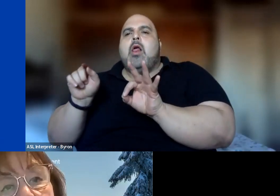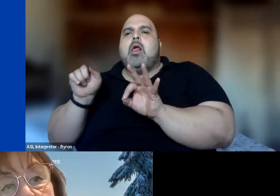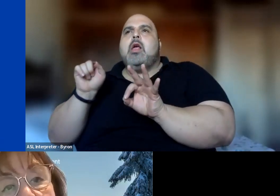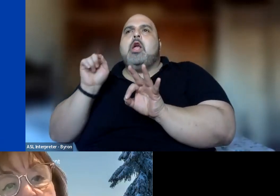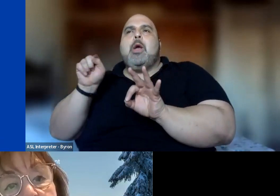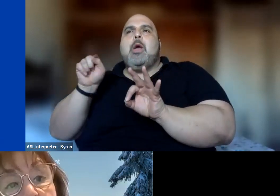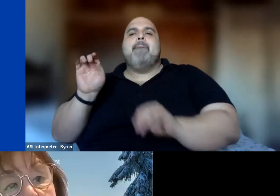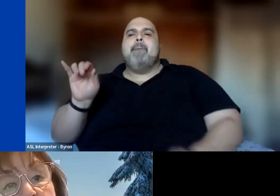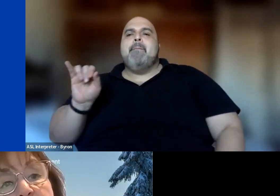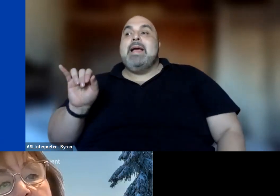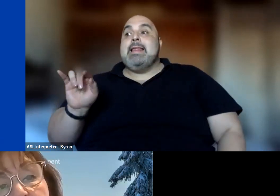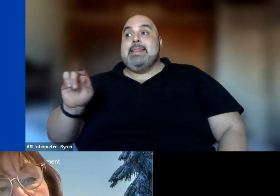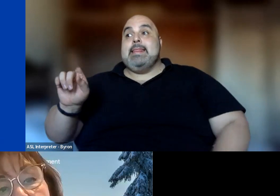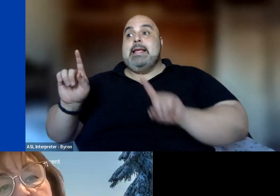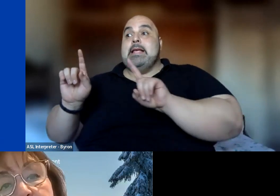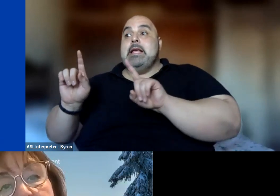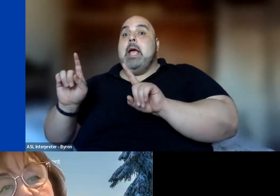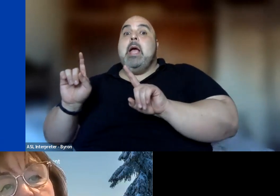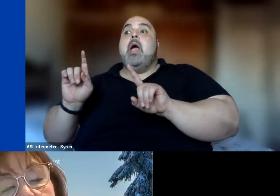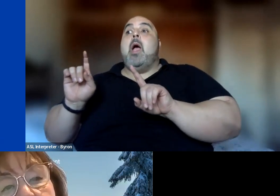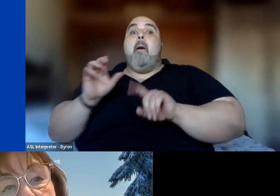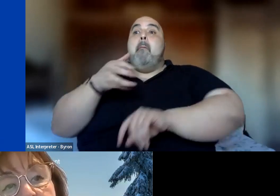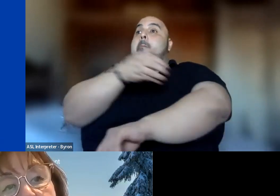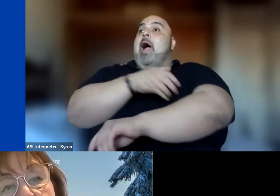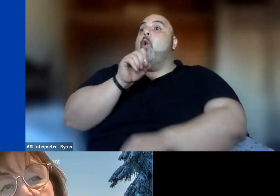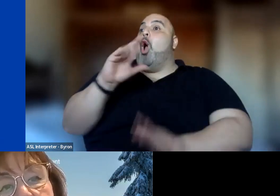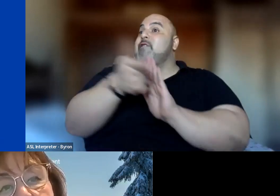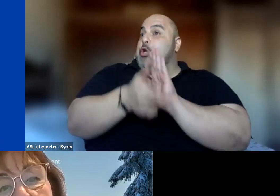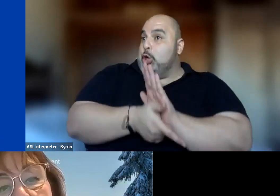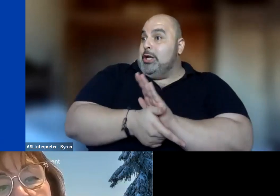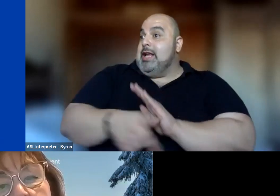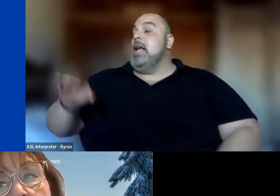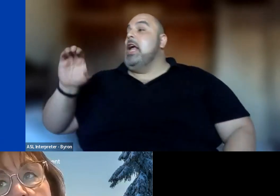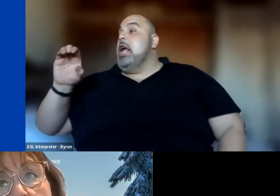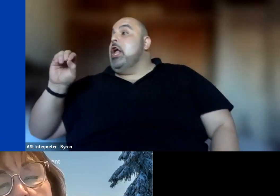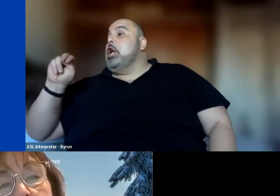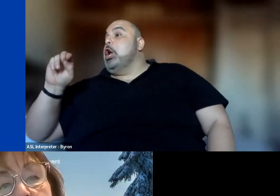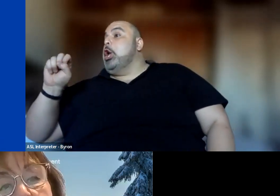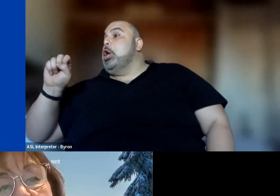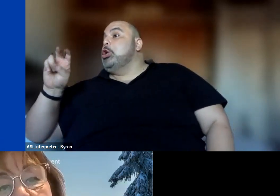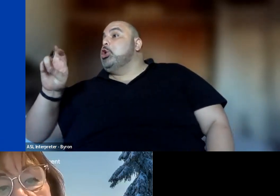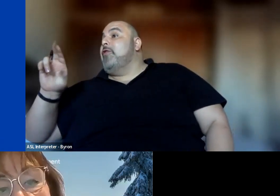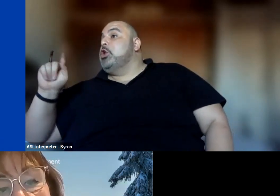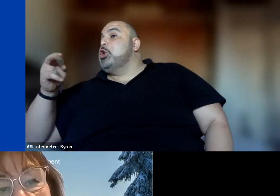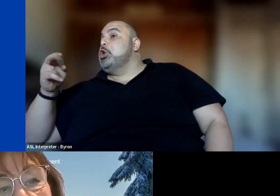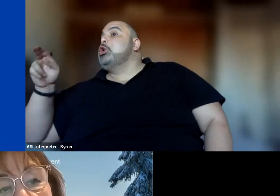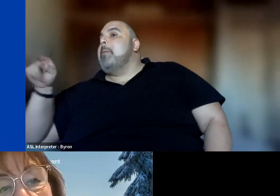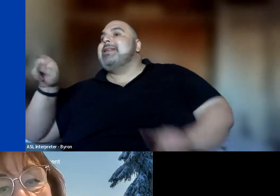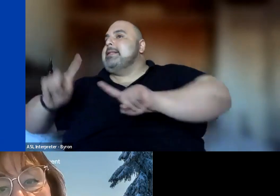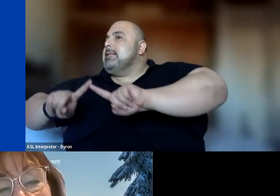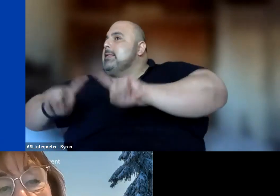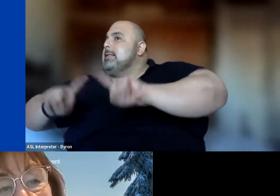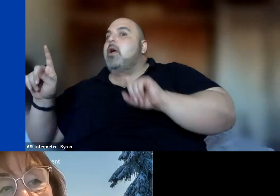delineate what is the difference between power of attorney and conservatorship, because when we're working with residents